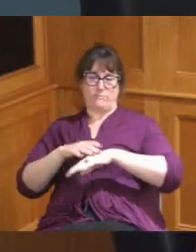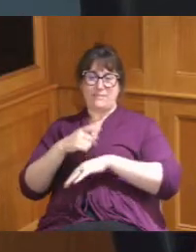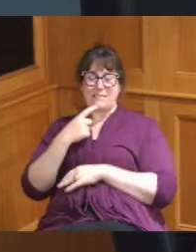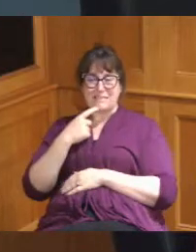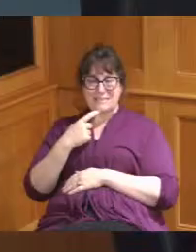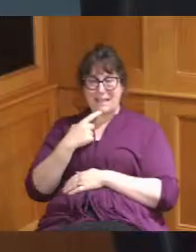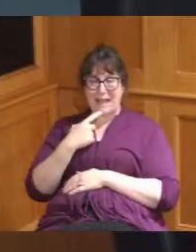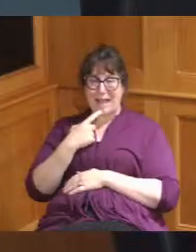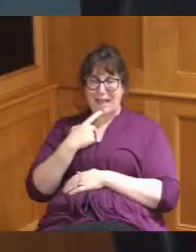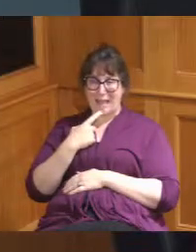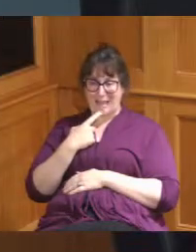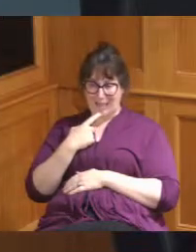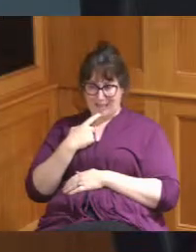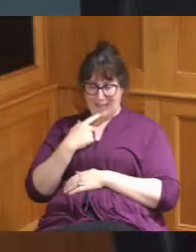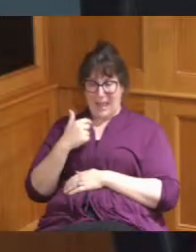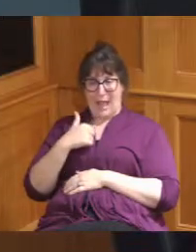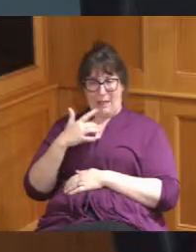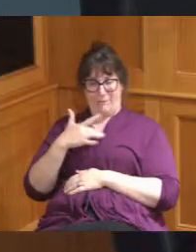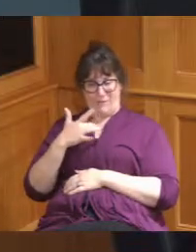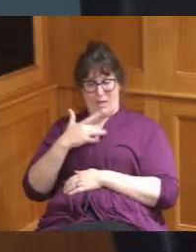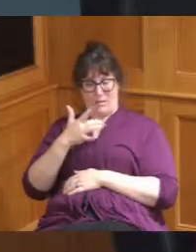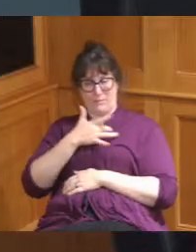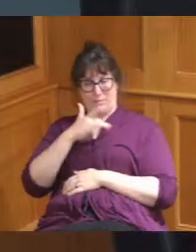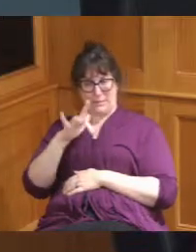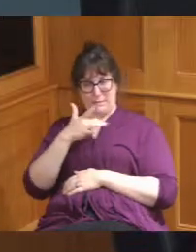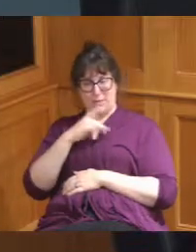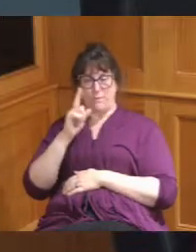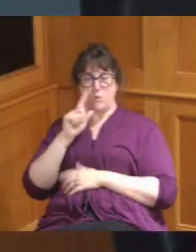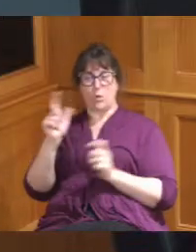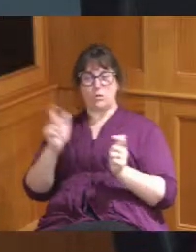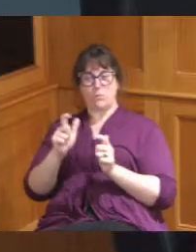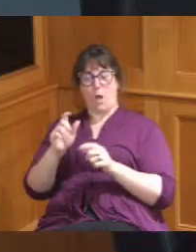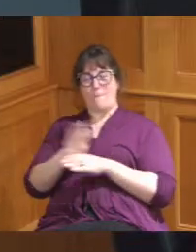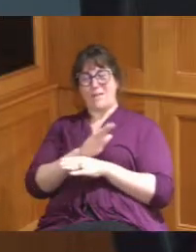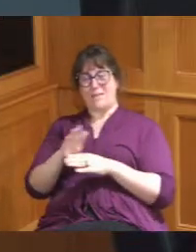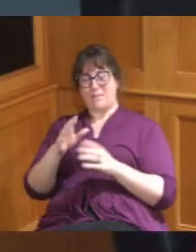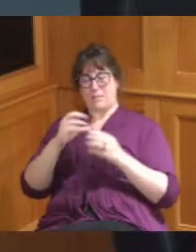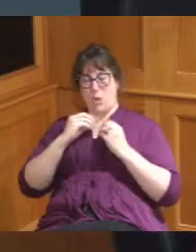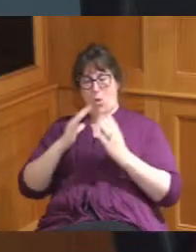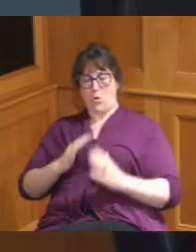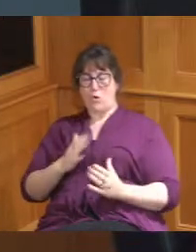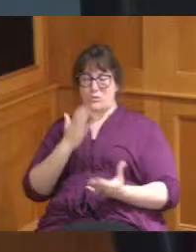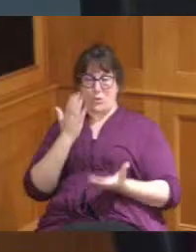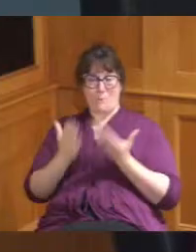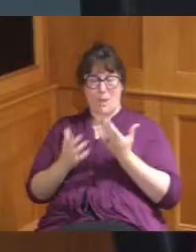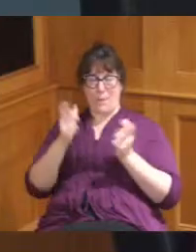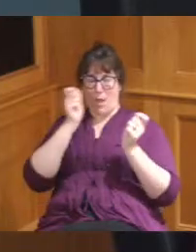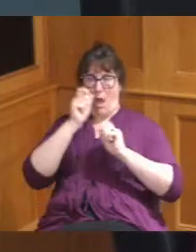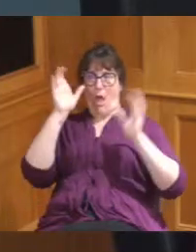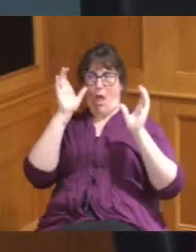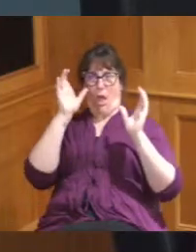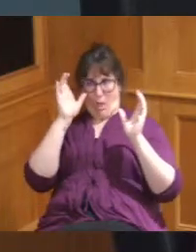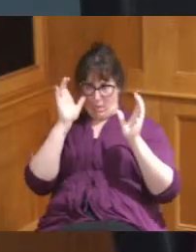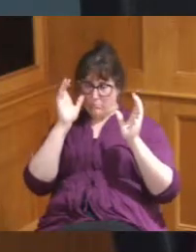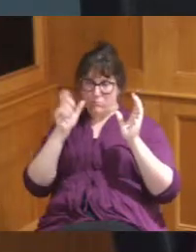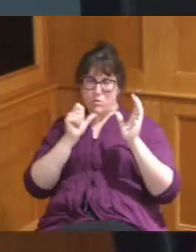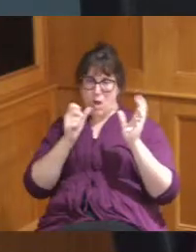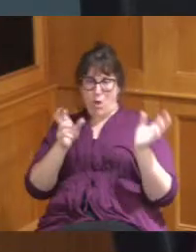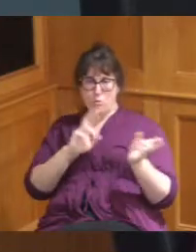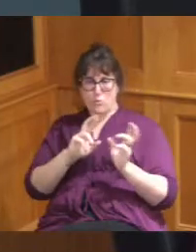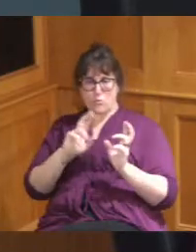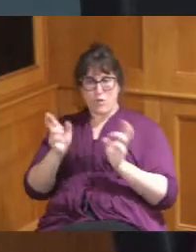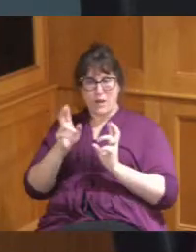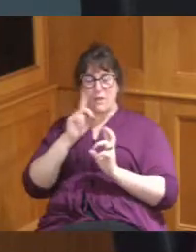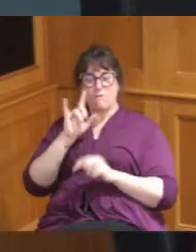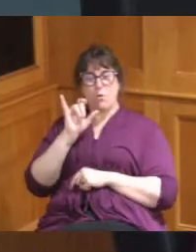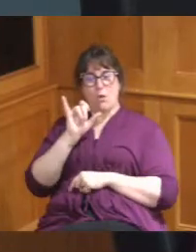I'm particularly sensitive to small business owners who will maybe be surprised that they have been